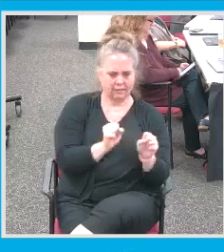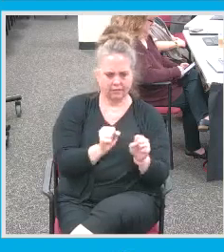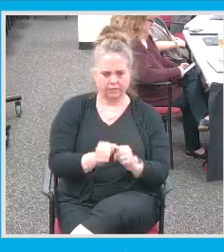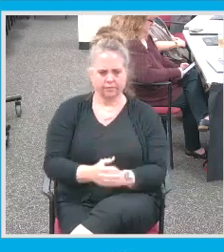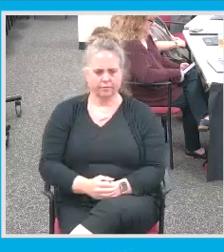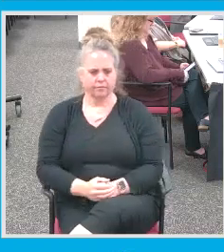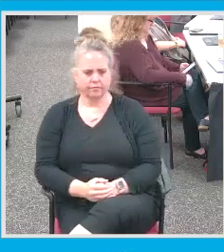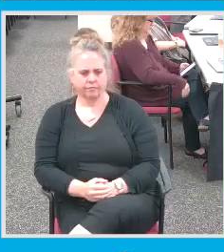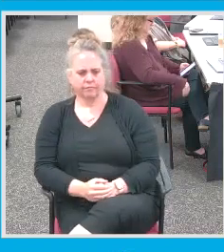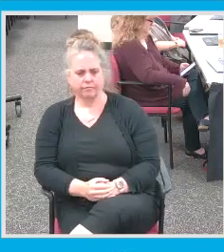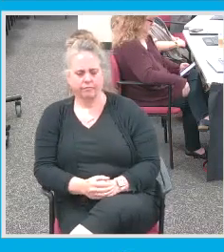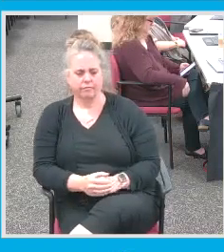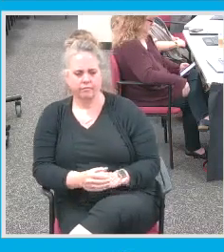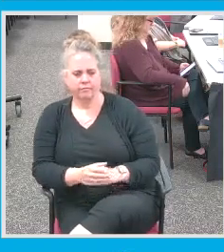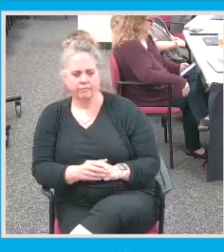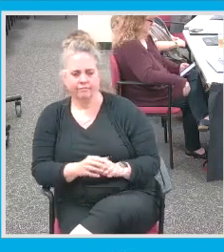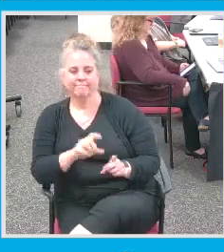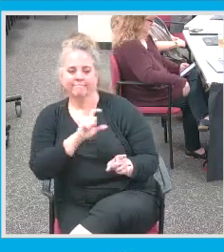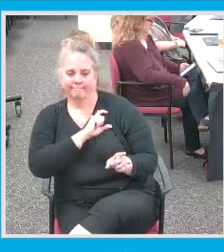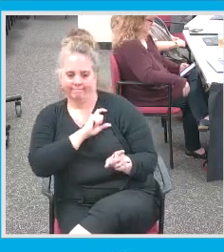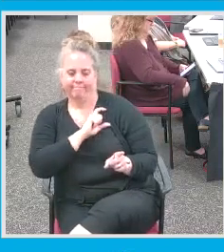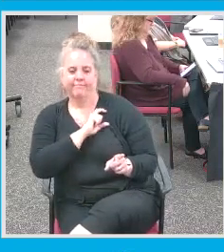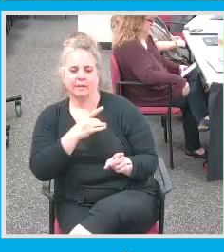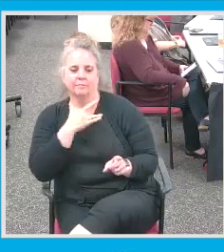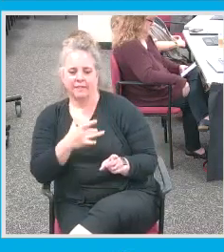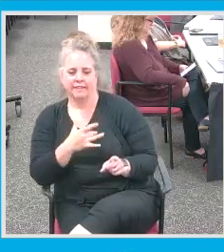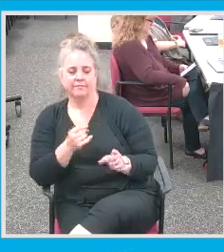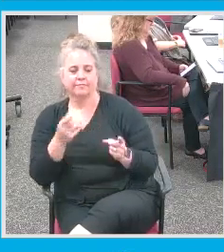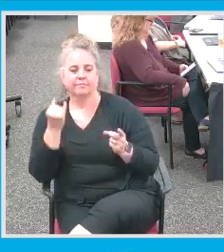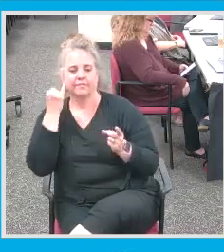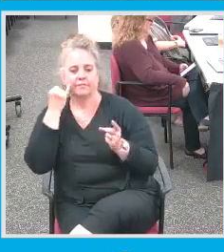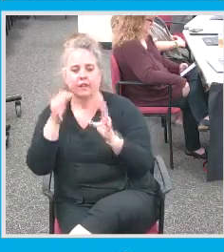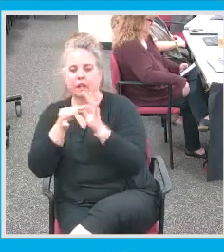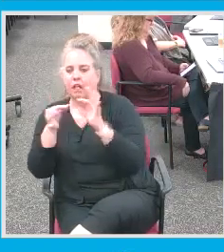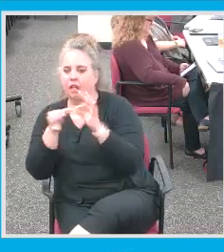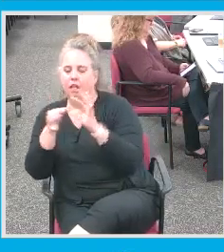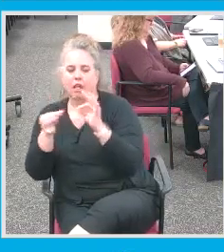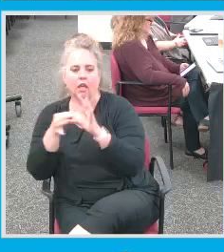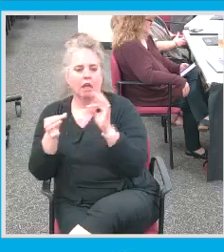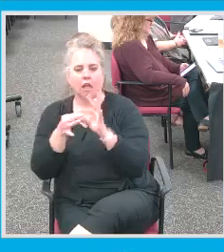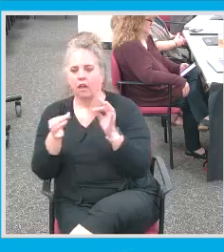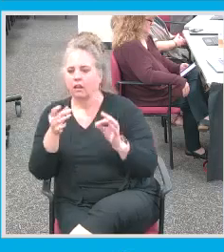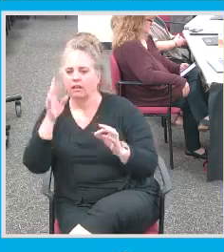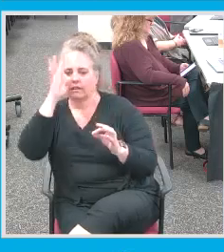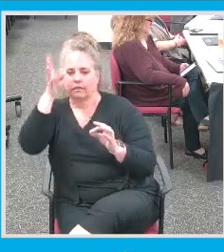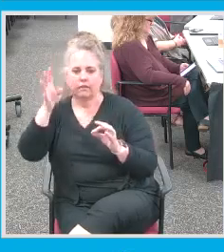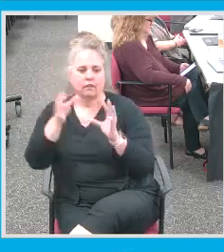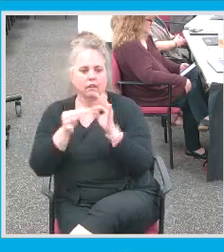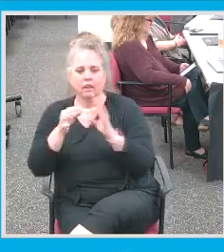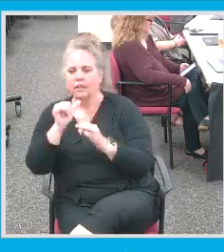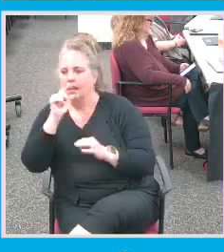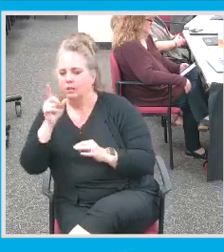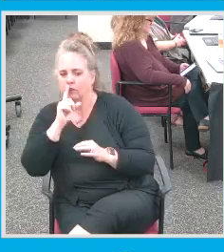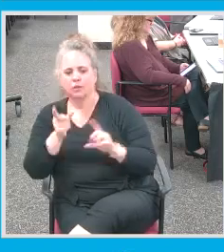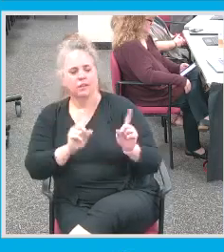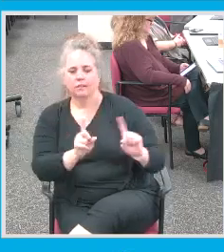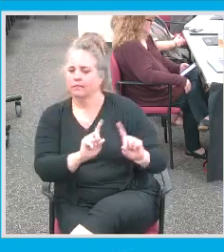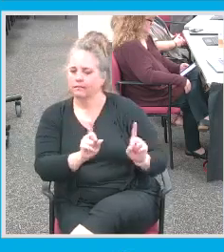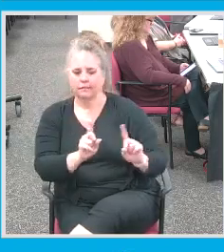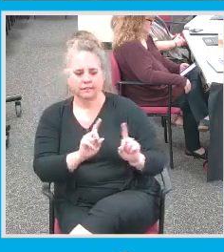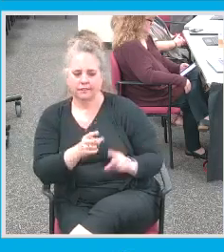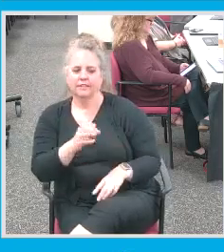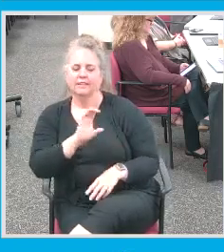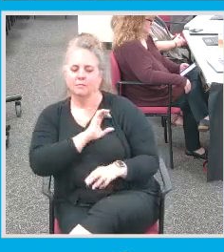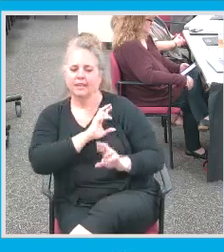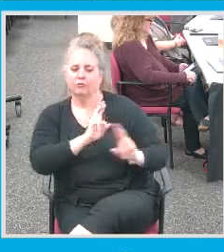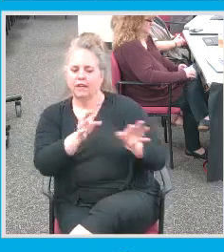that they can dispel some of the myths around using temporary storage. So if,